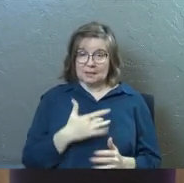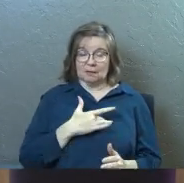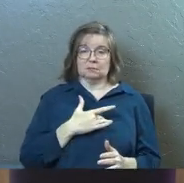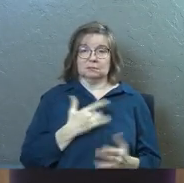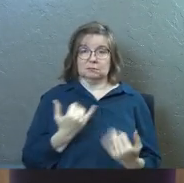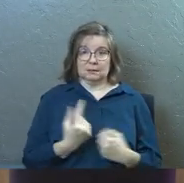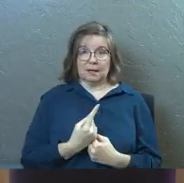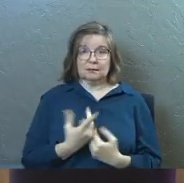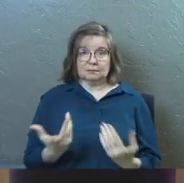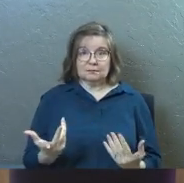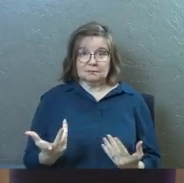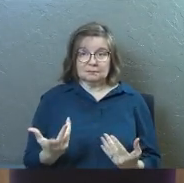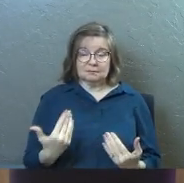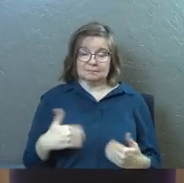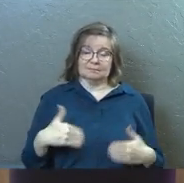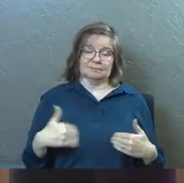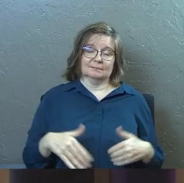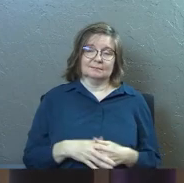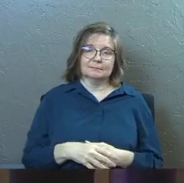today?